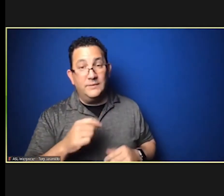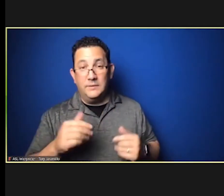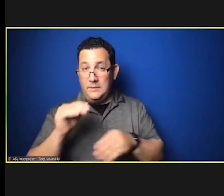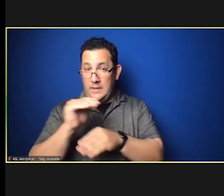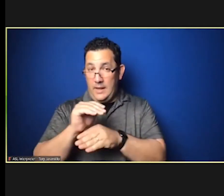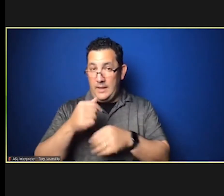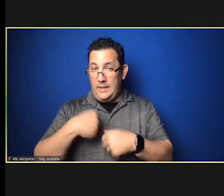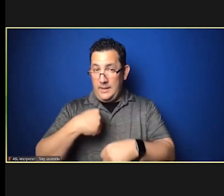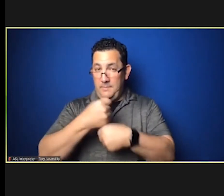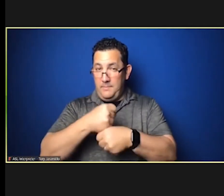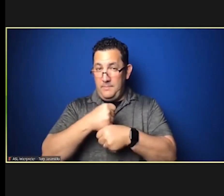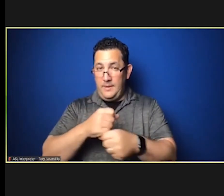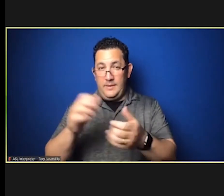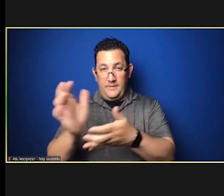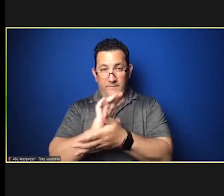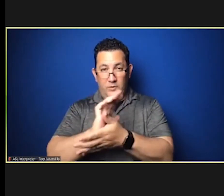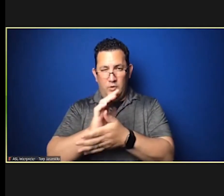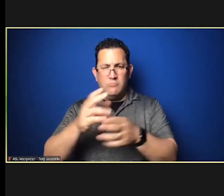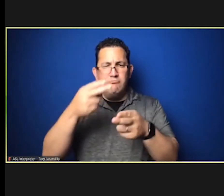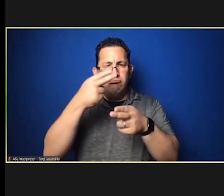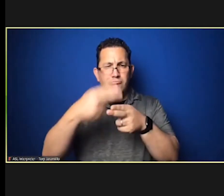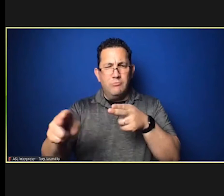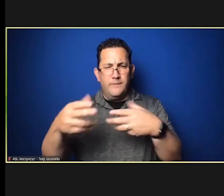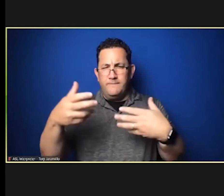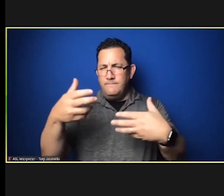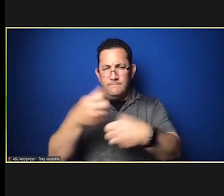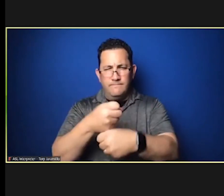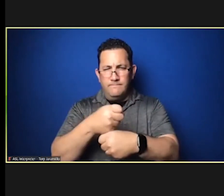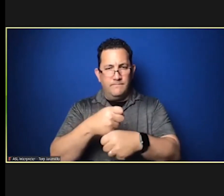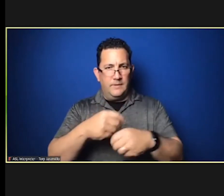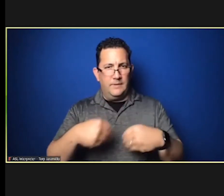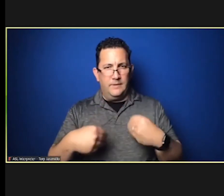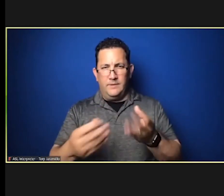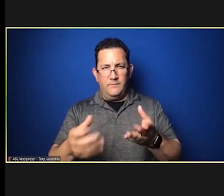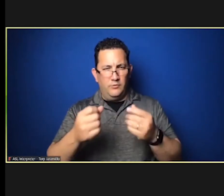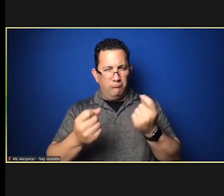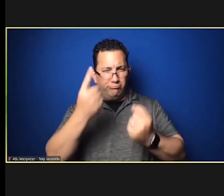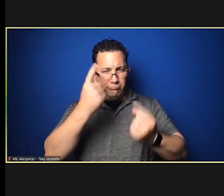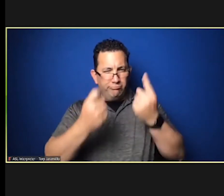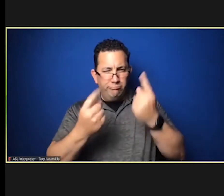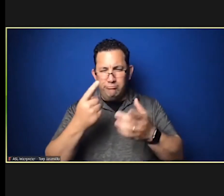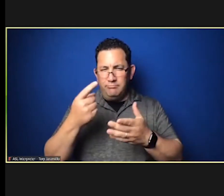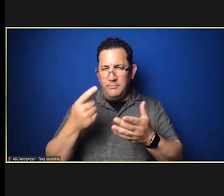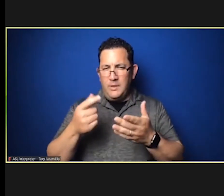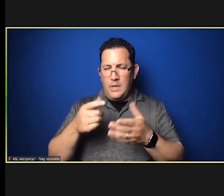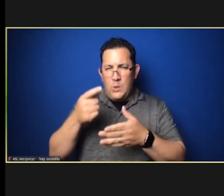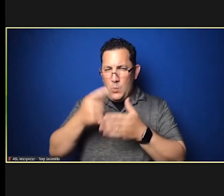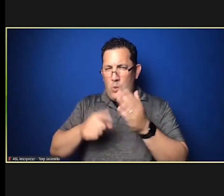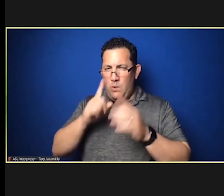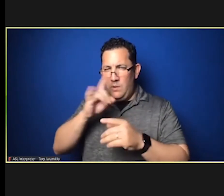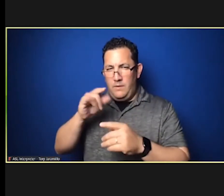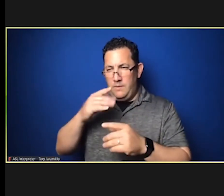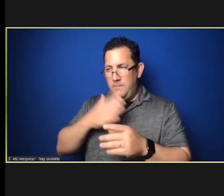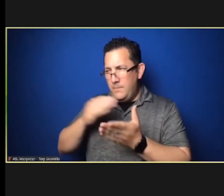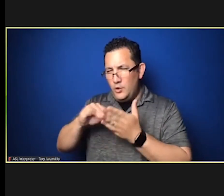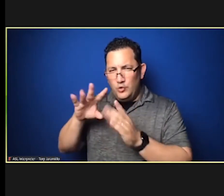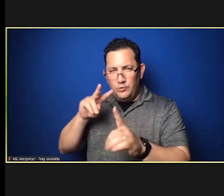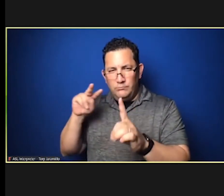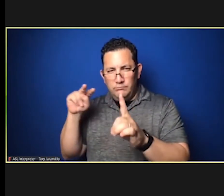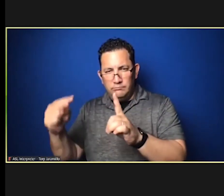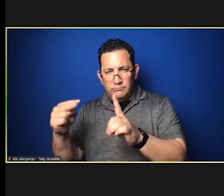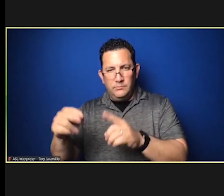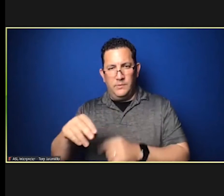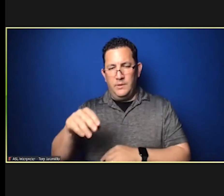prepared a video that will give you a brief overview of the student experience in Edgenuity, followed by how parents